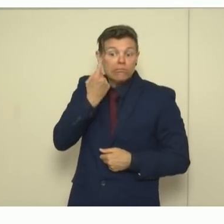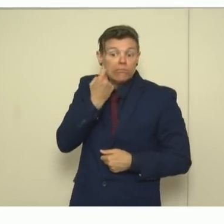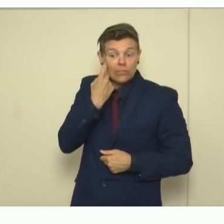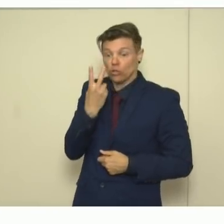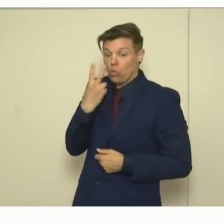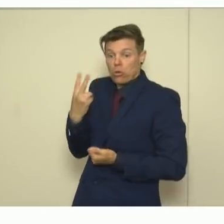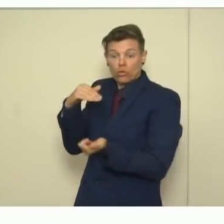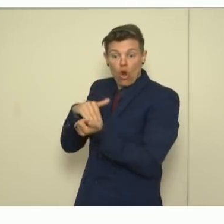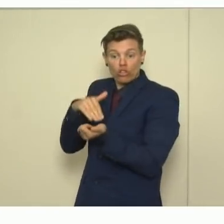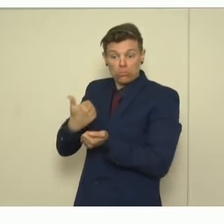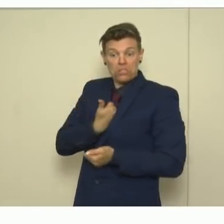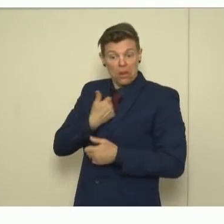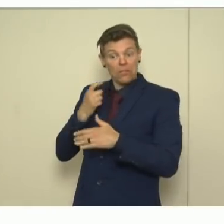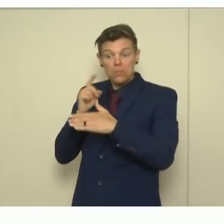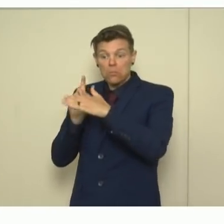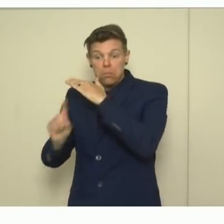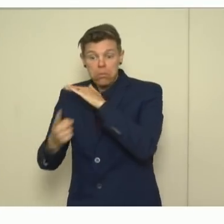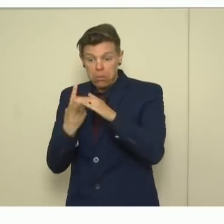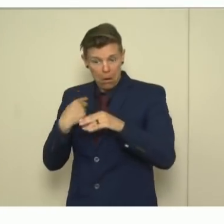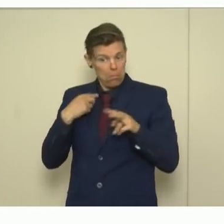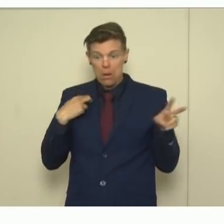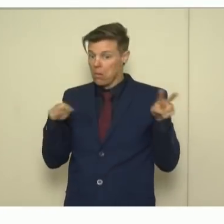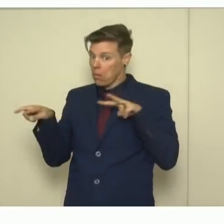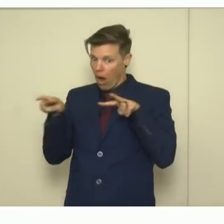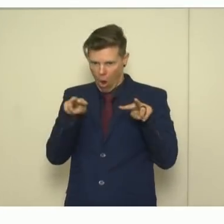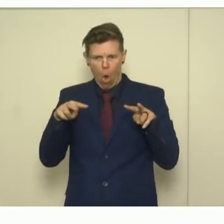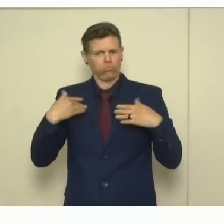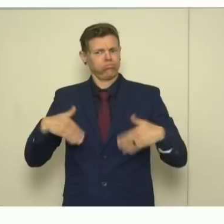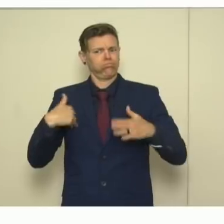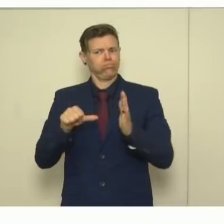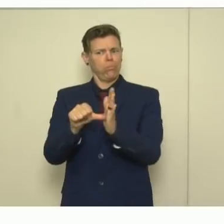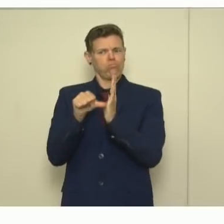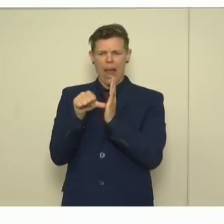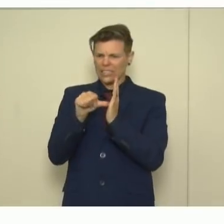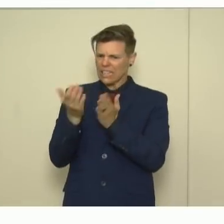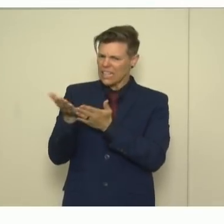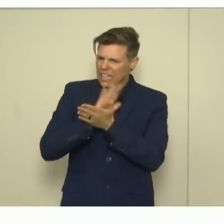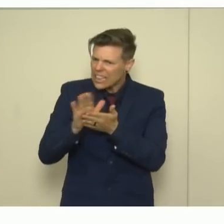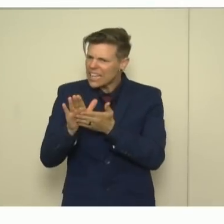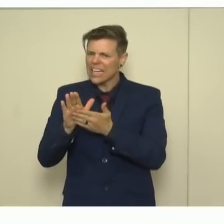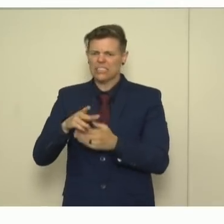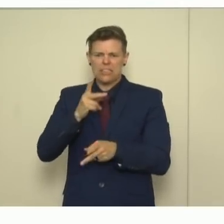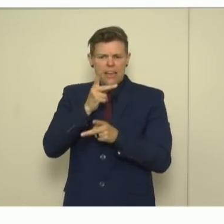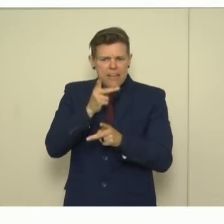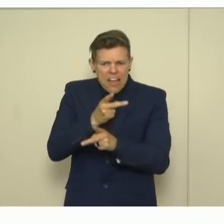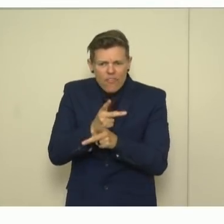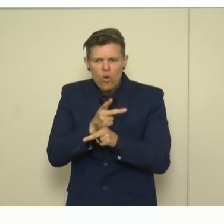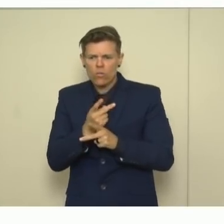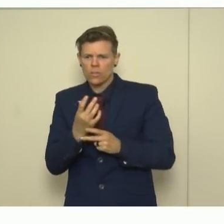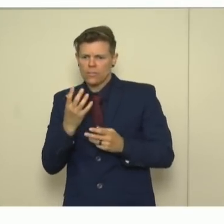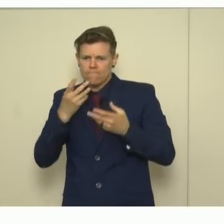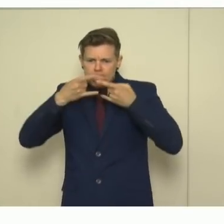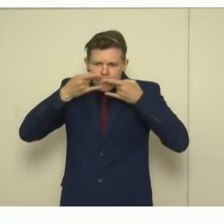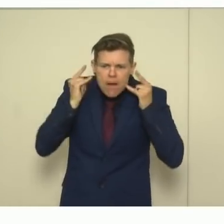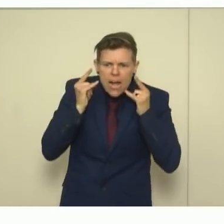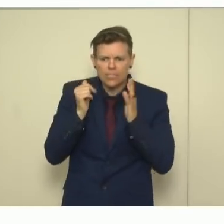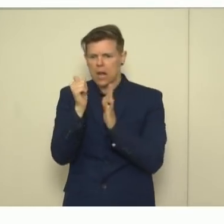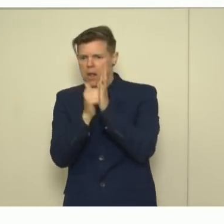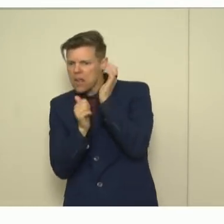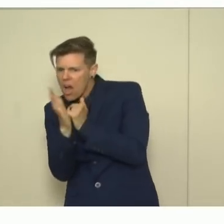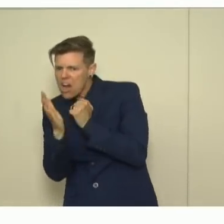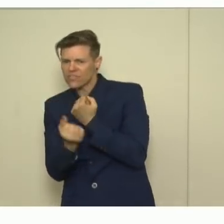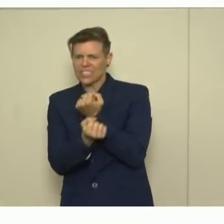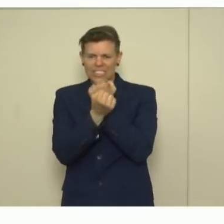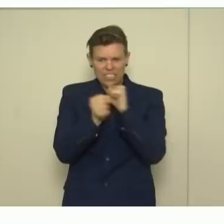every place I went with how careful people were and how cautious and how everybody had a mask, and everyone and